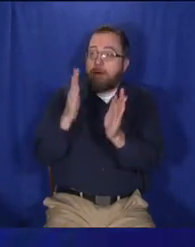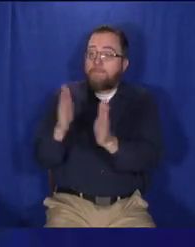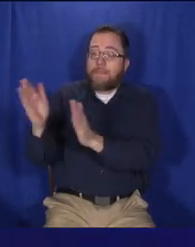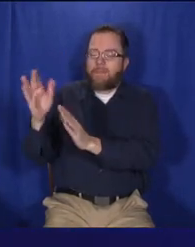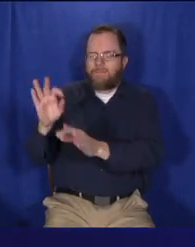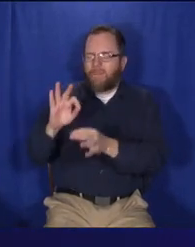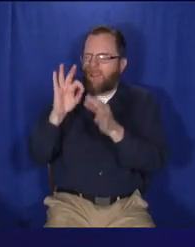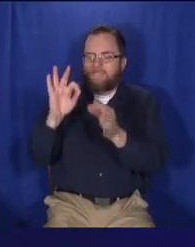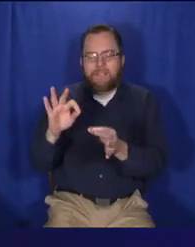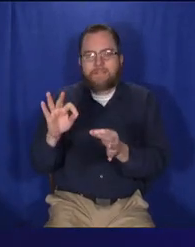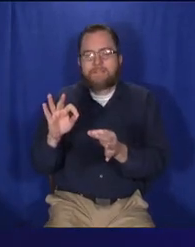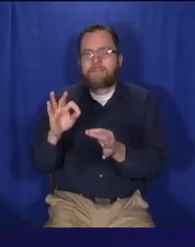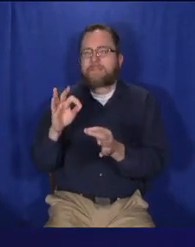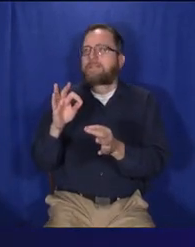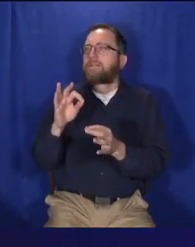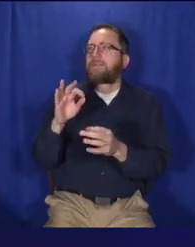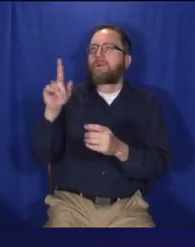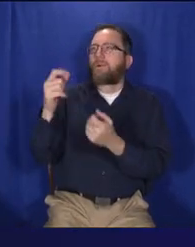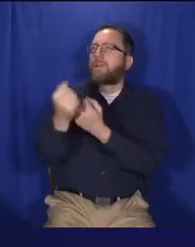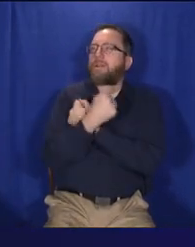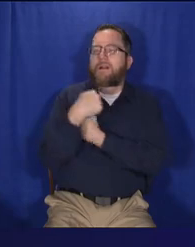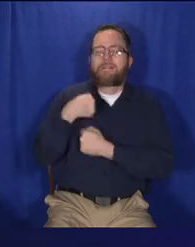and loving and faithful, God.